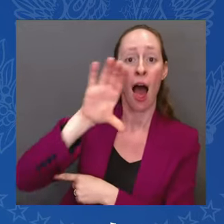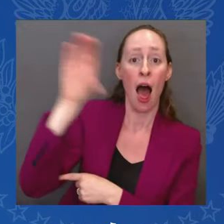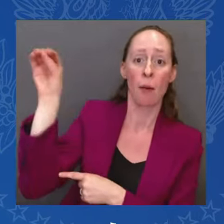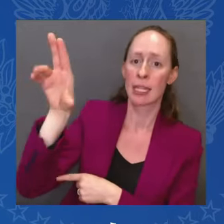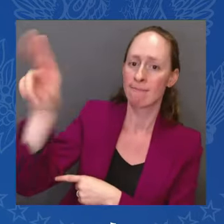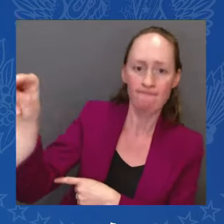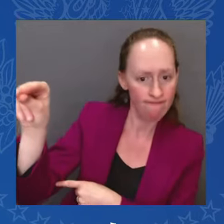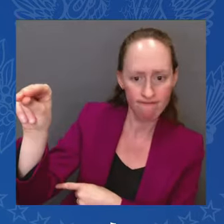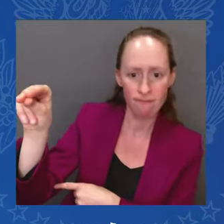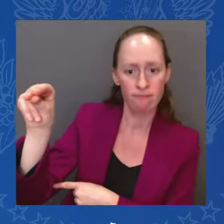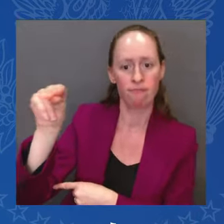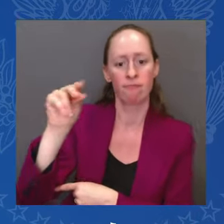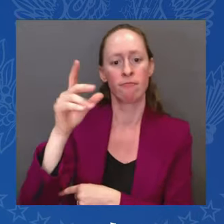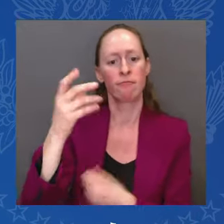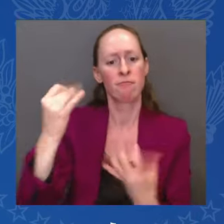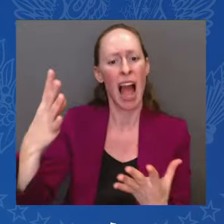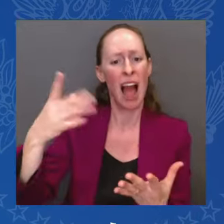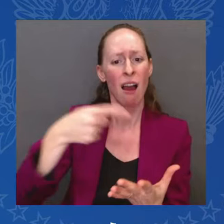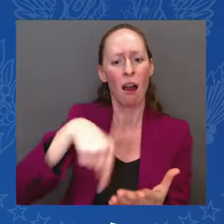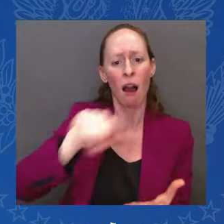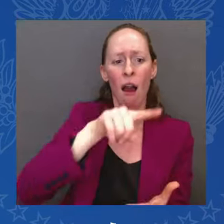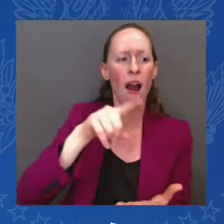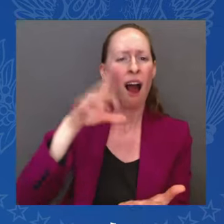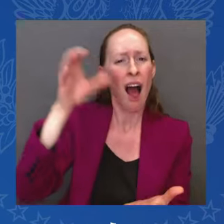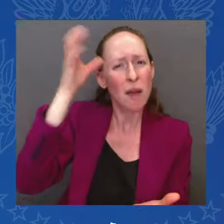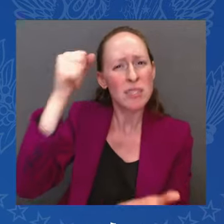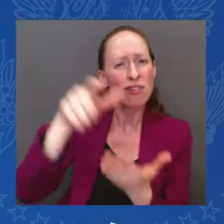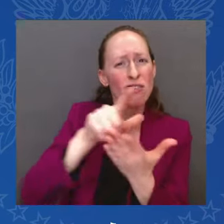legislation. And we beat them.